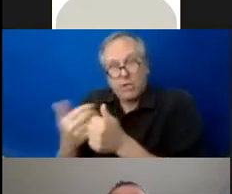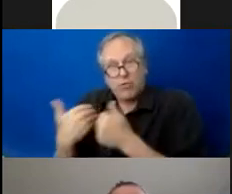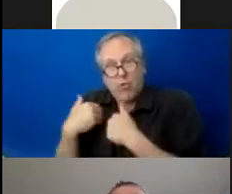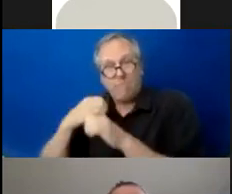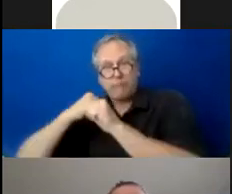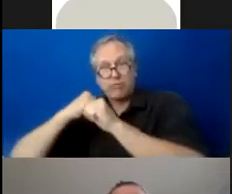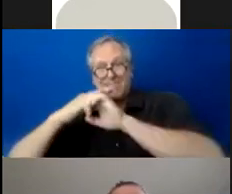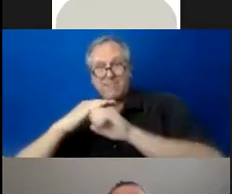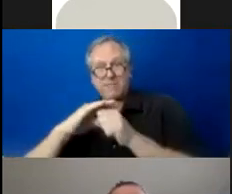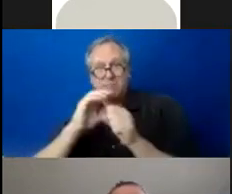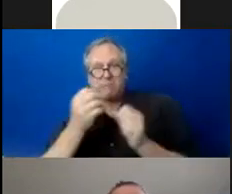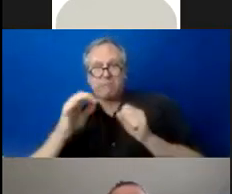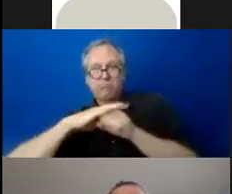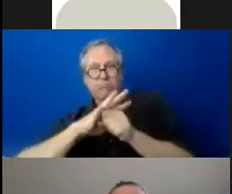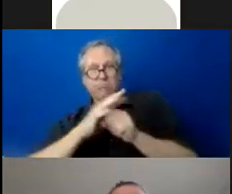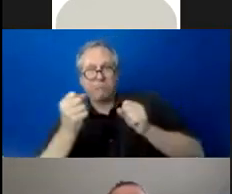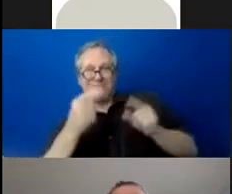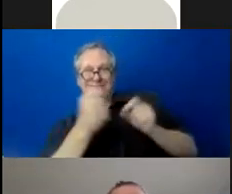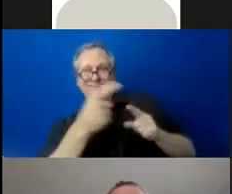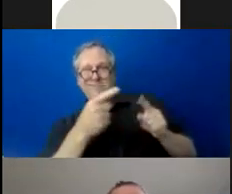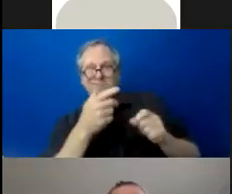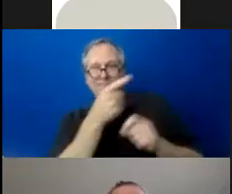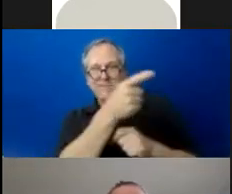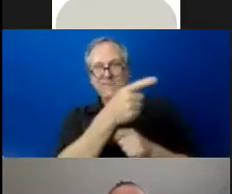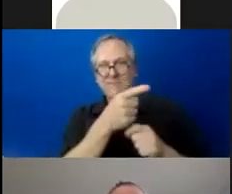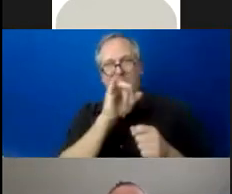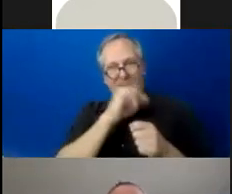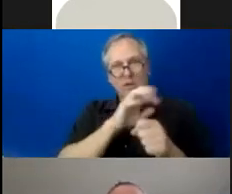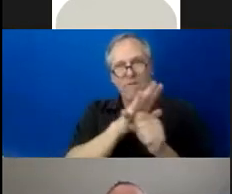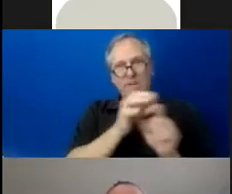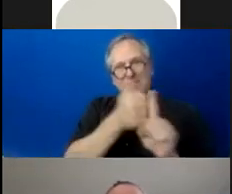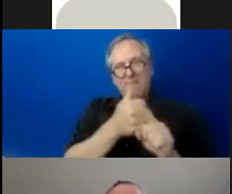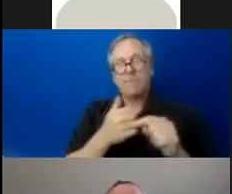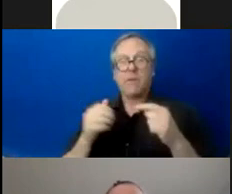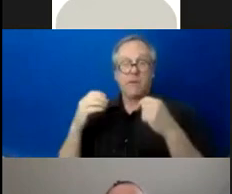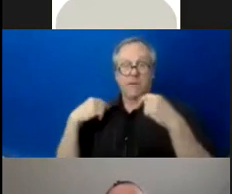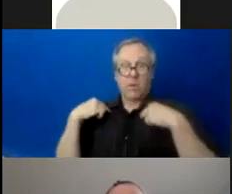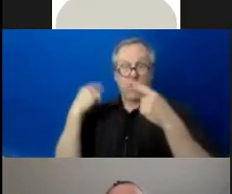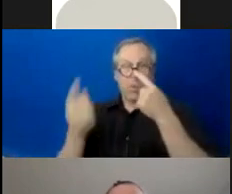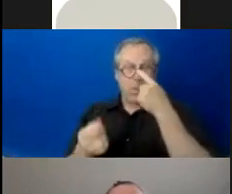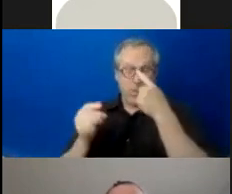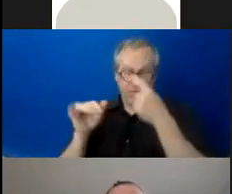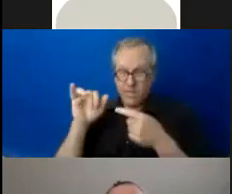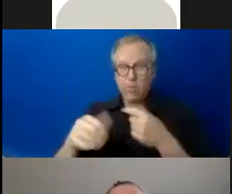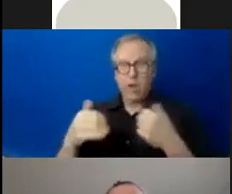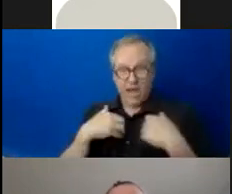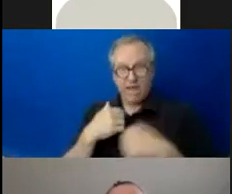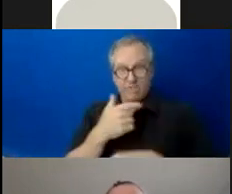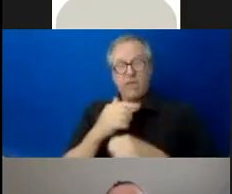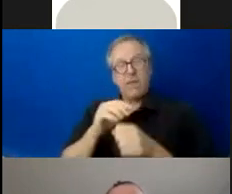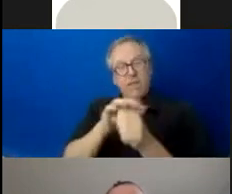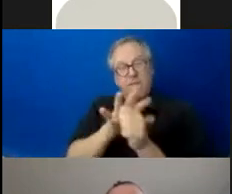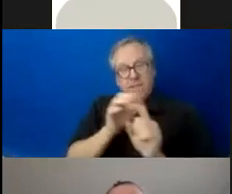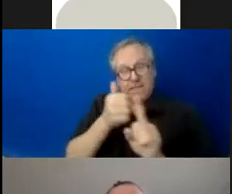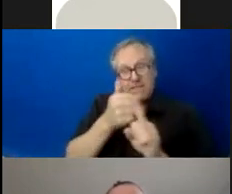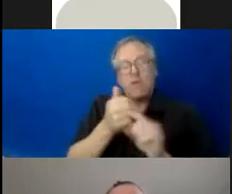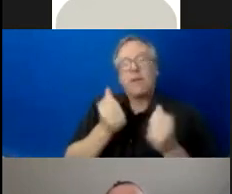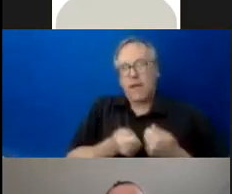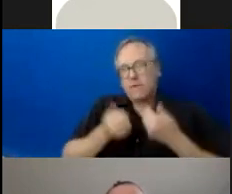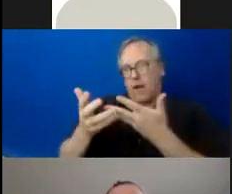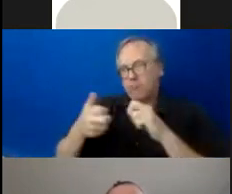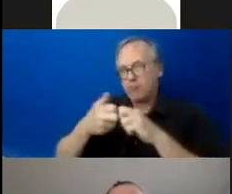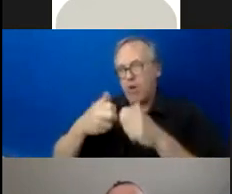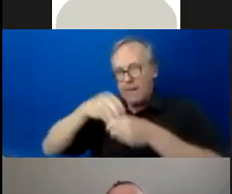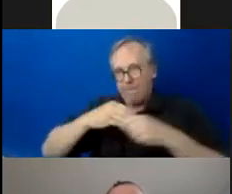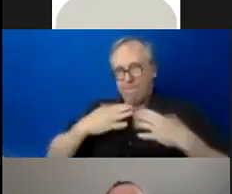intensive care medicine is that these viruses, SARS-CoV-2 in particular, the virus itself can cause a problem in your body.